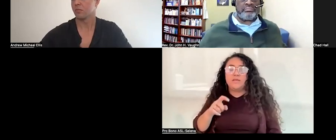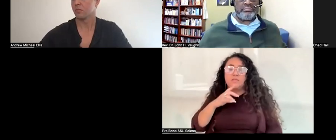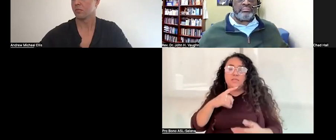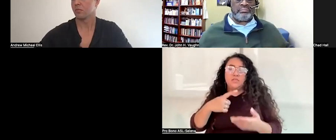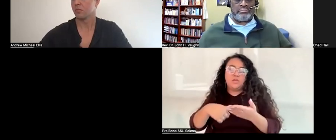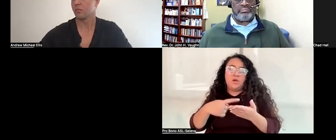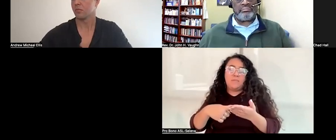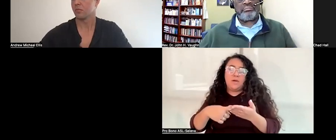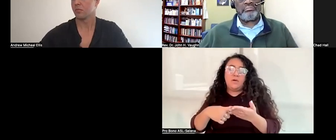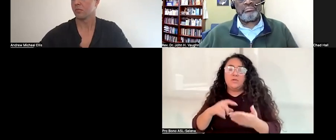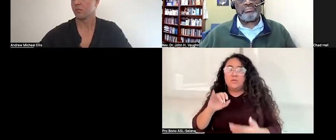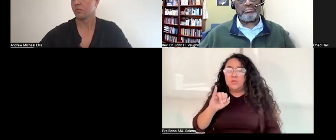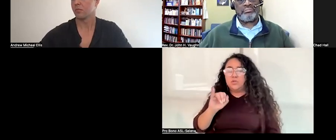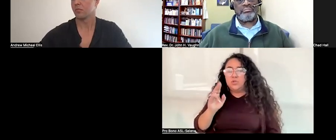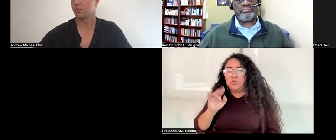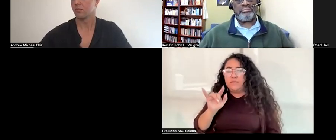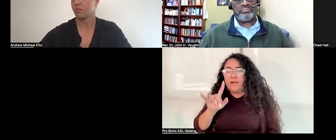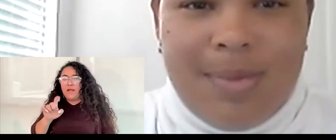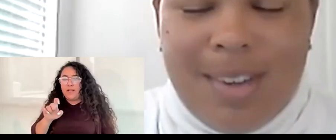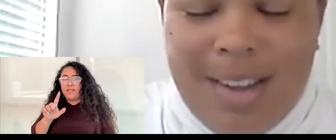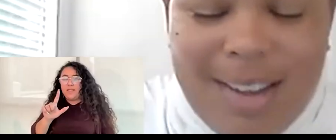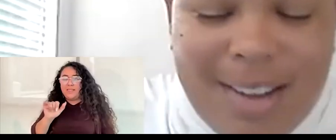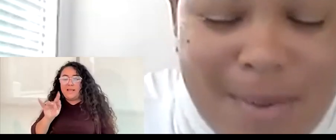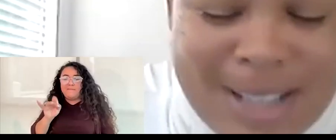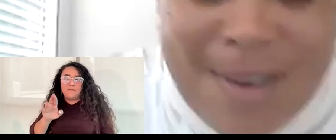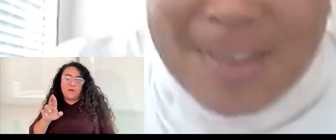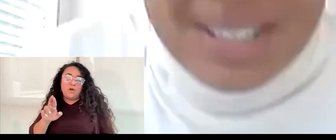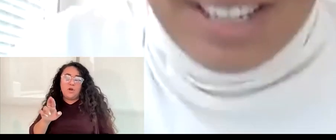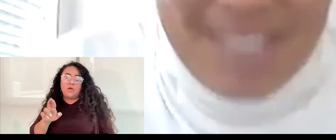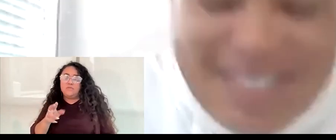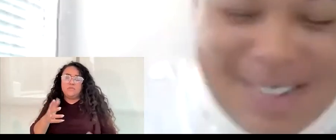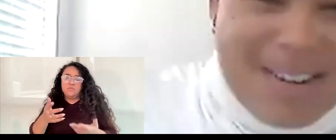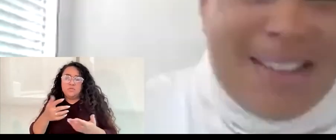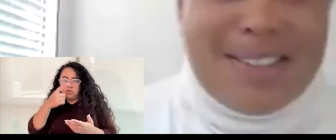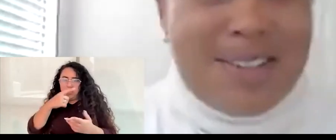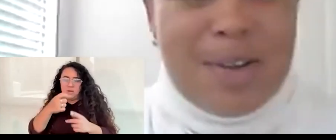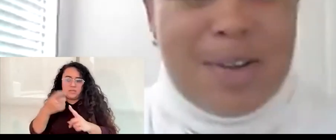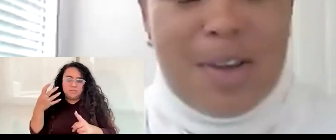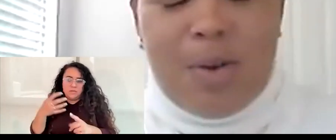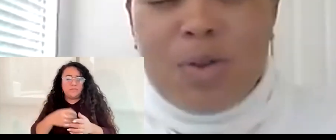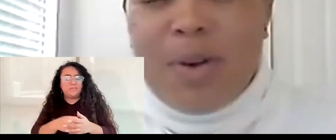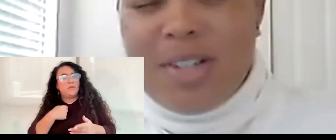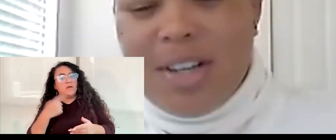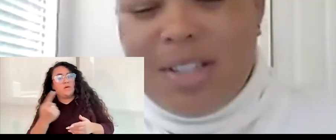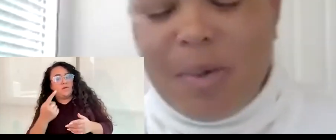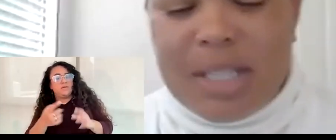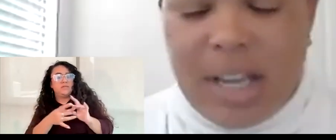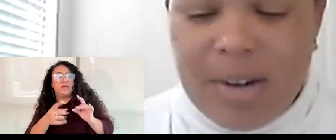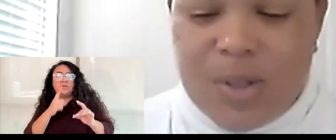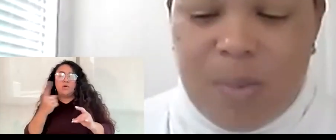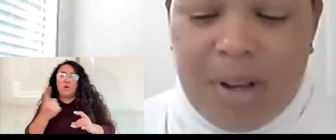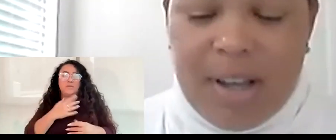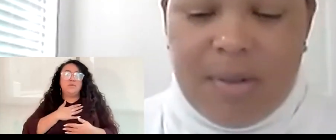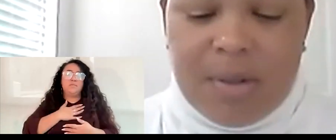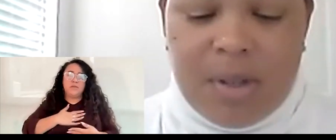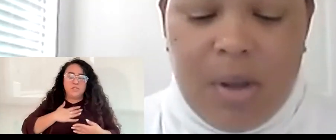films as it connects back to your own story. As I always say, Judge Pratt, that's such a huge question because it resonated